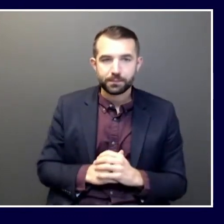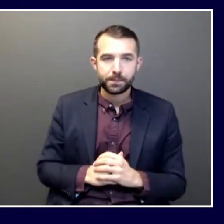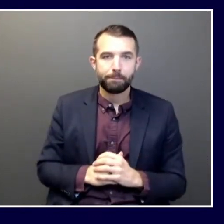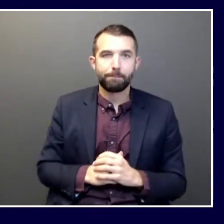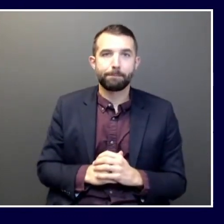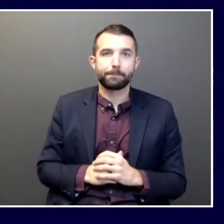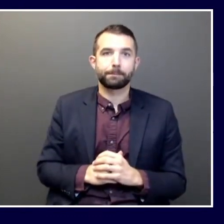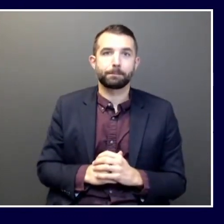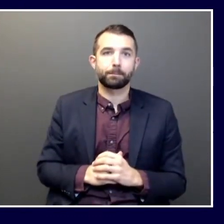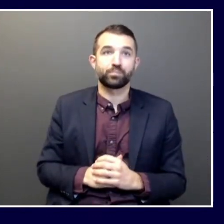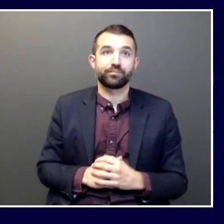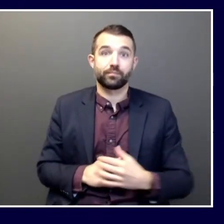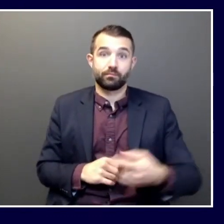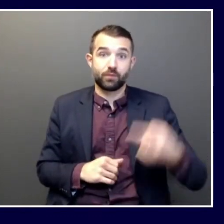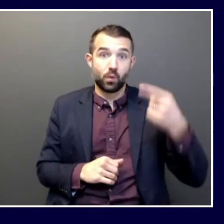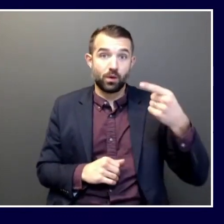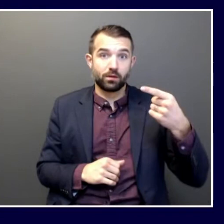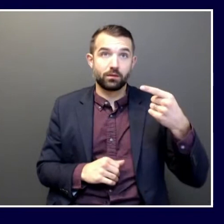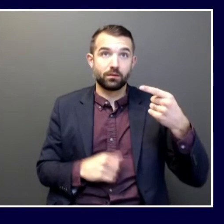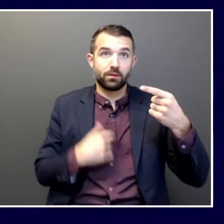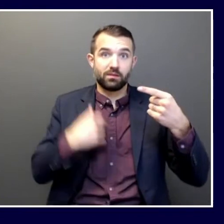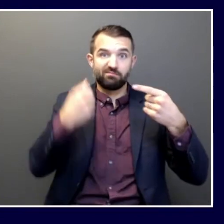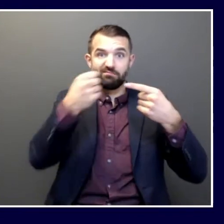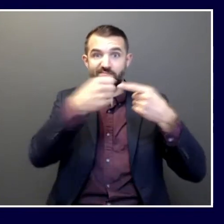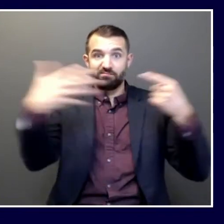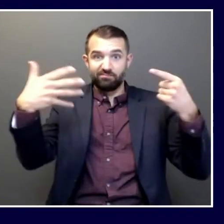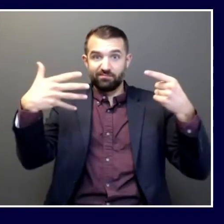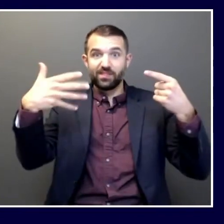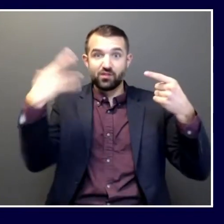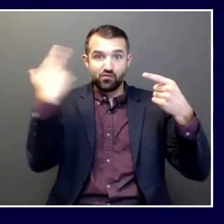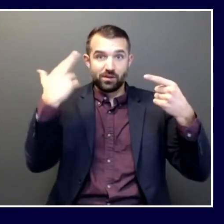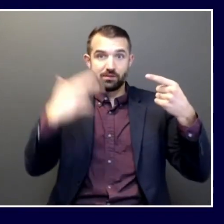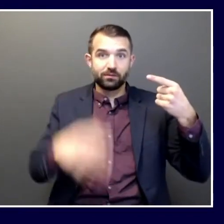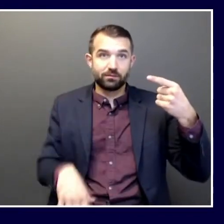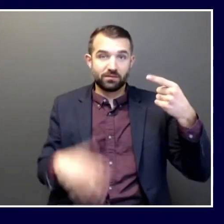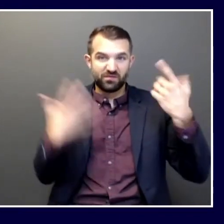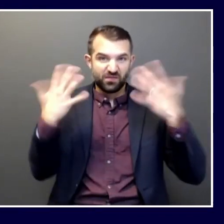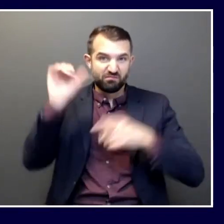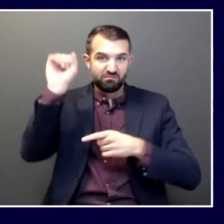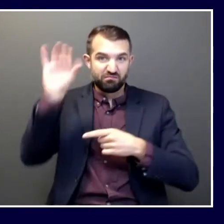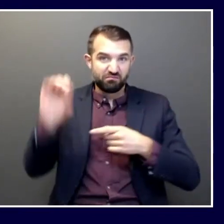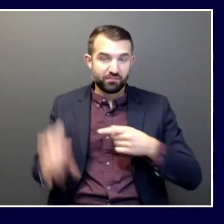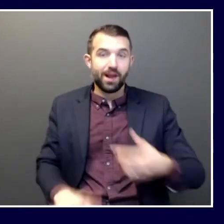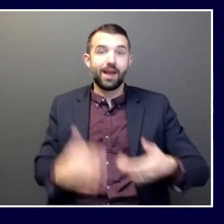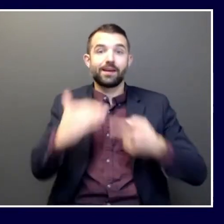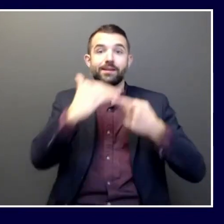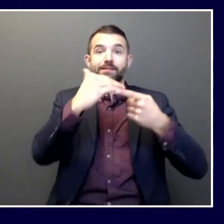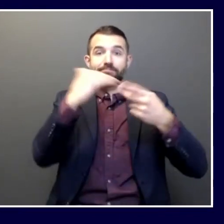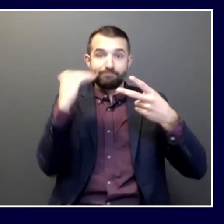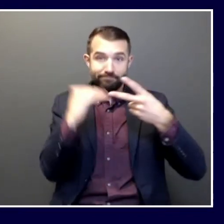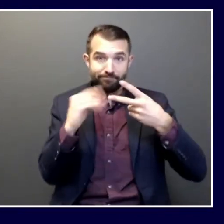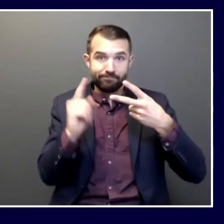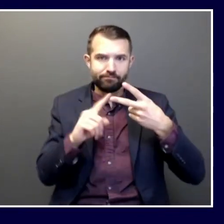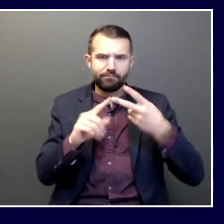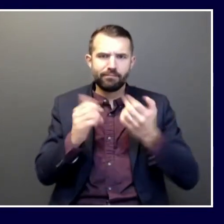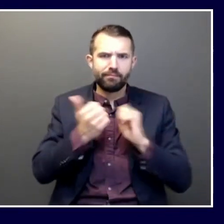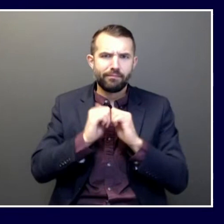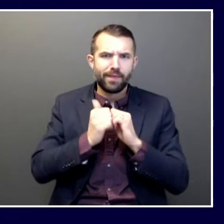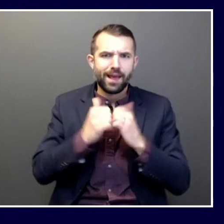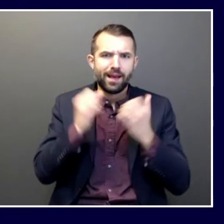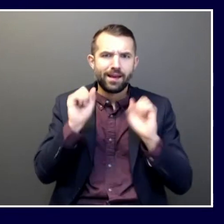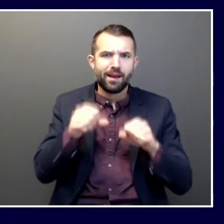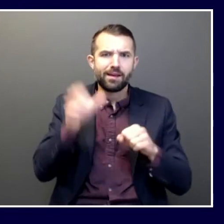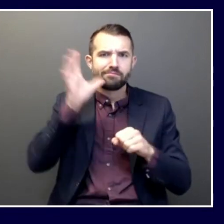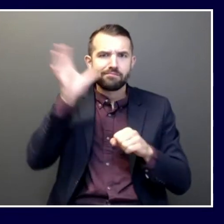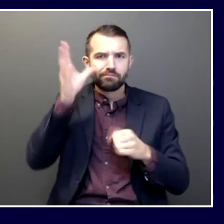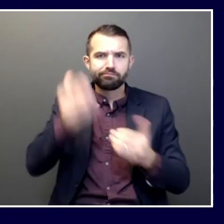why. The next thing I want to talk about is how. How can you today start going about arranging for